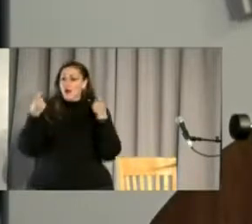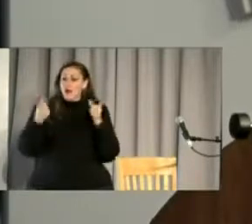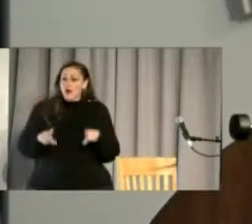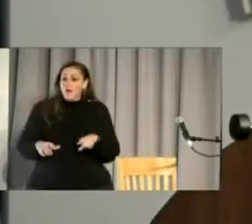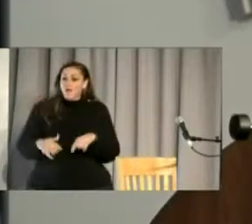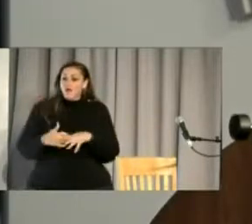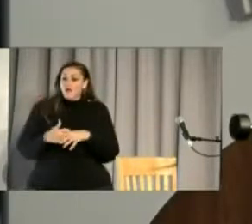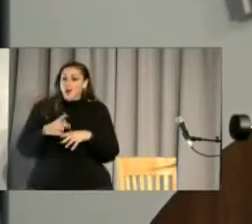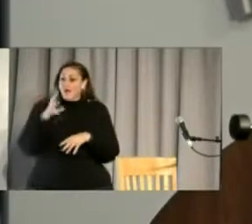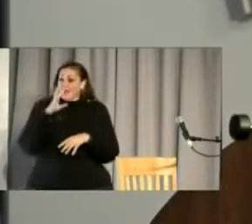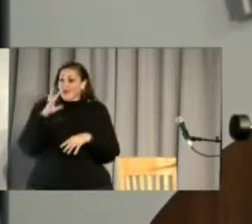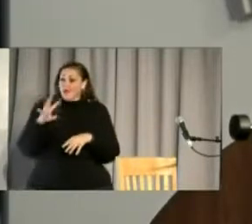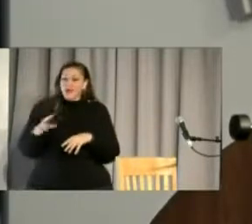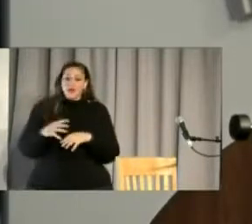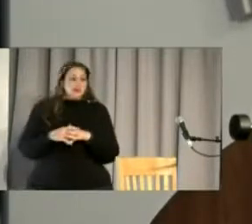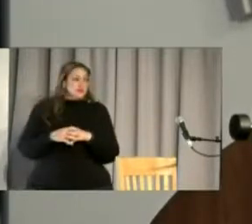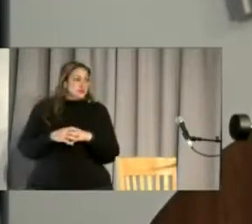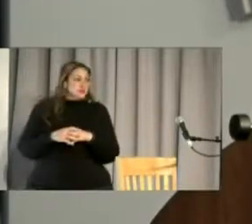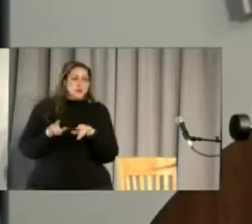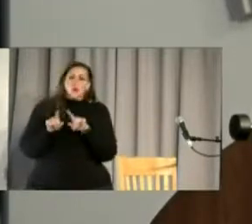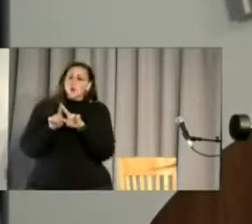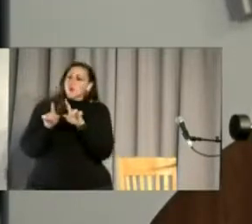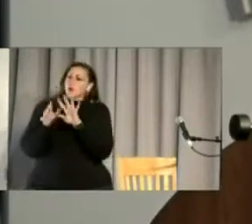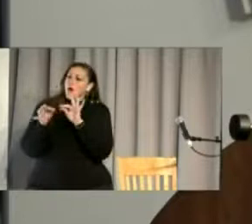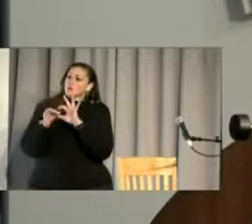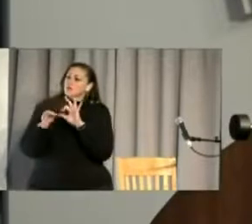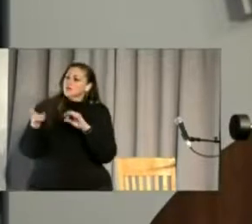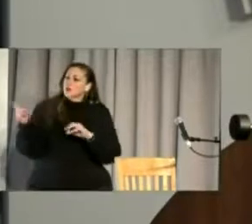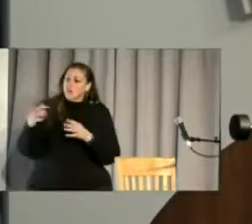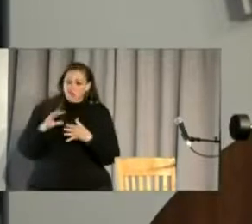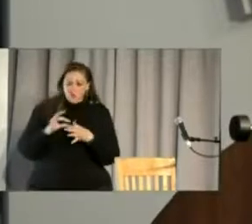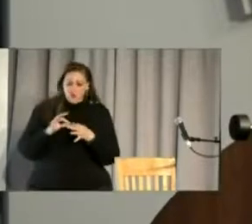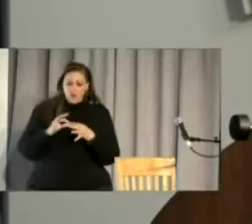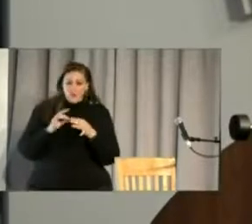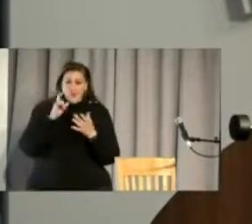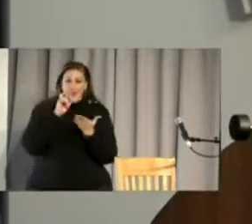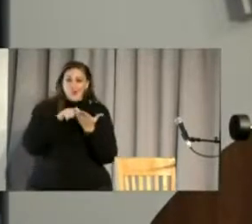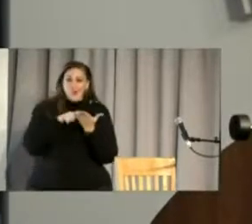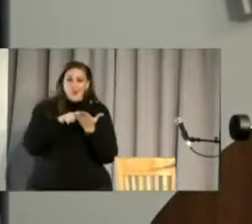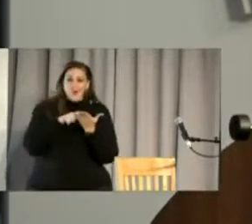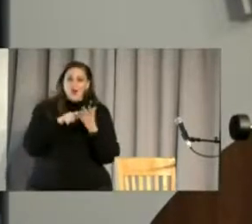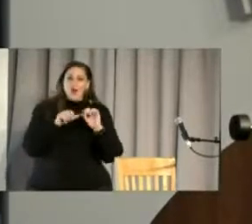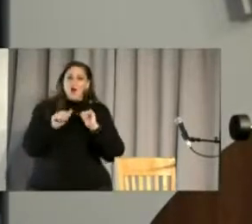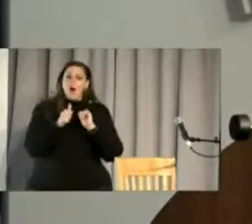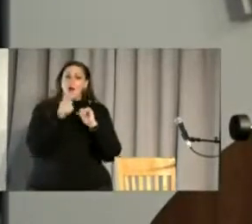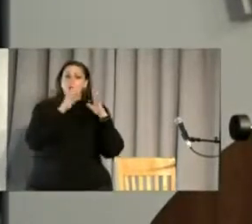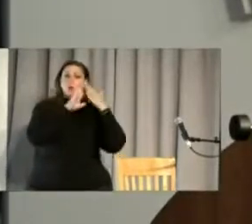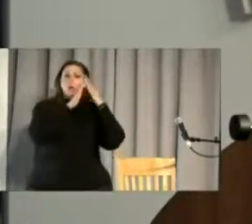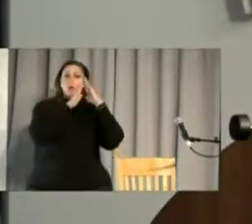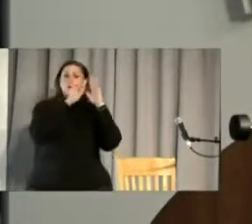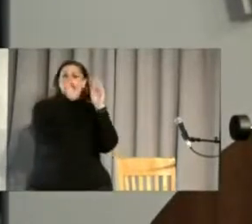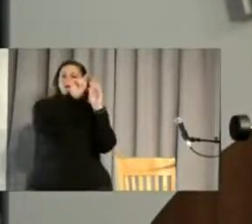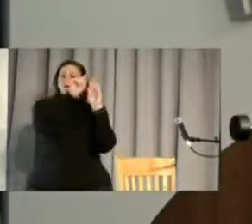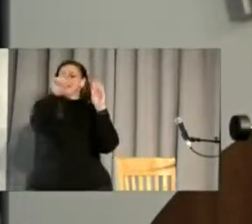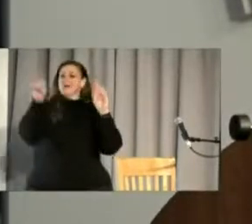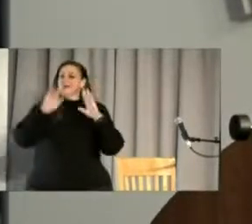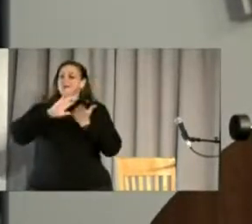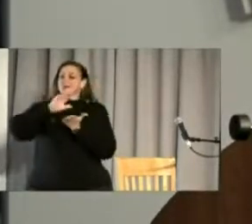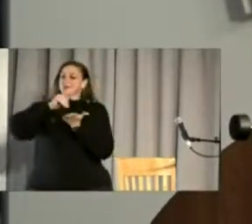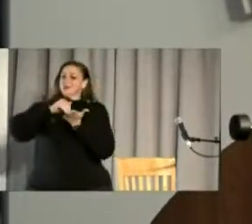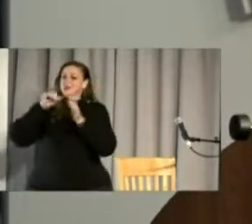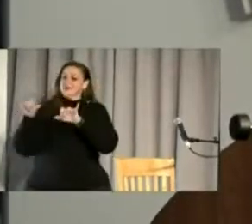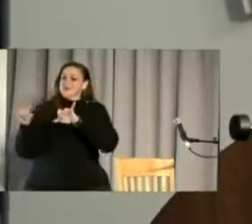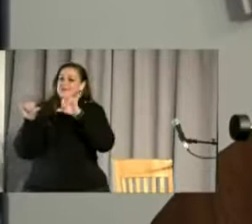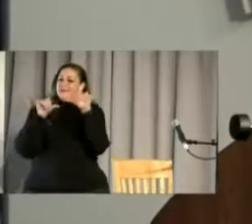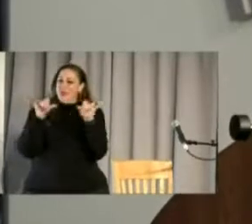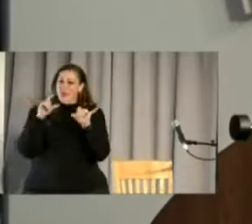benign neglect. You also alluded to some patterns from other urban centers, which are also the